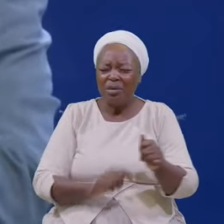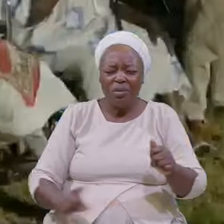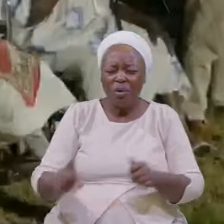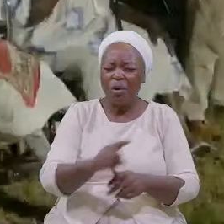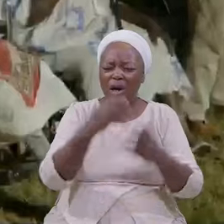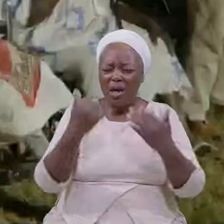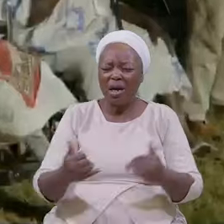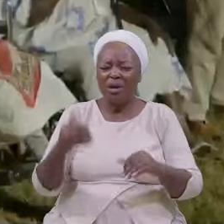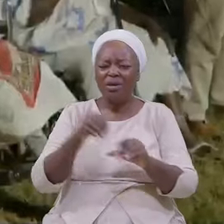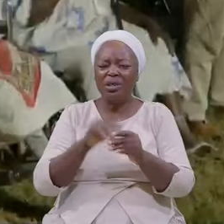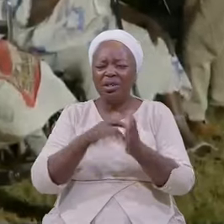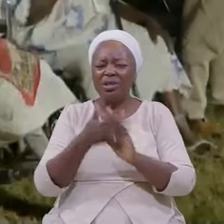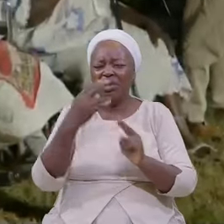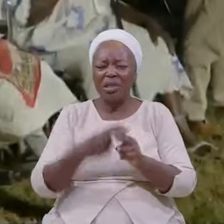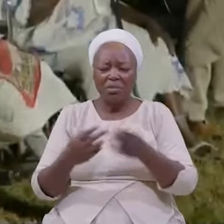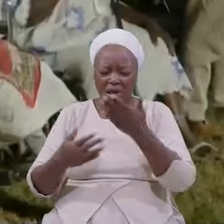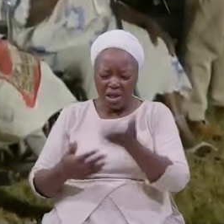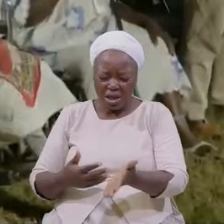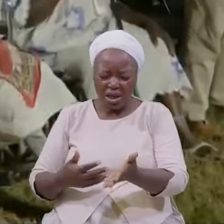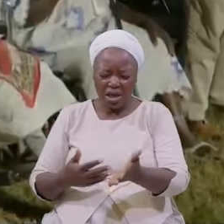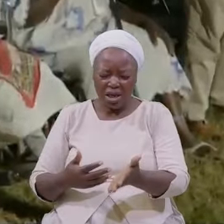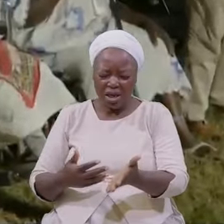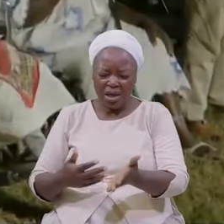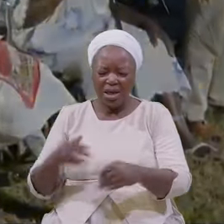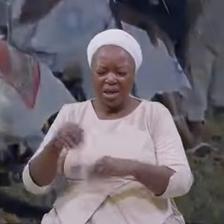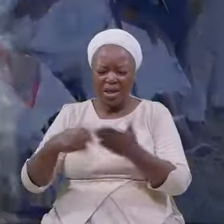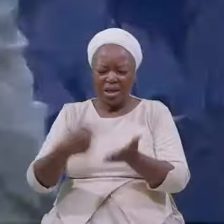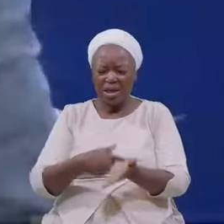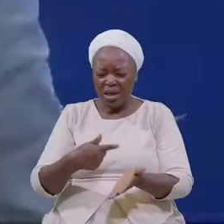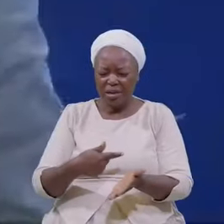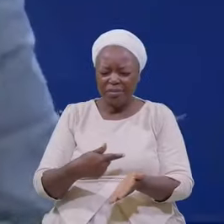tout le monde maintenant. Over here, at the Alpha location, au lieu Alpha,